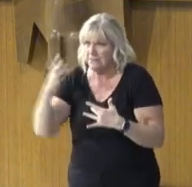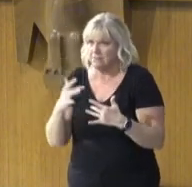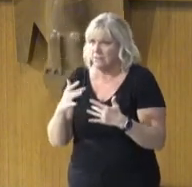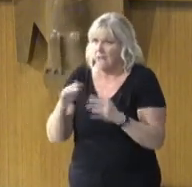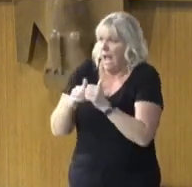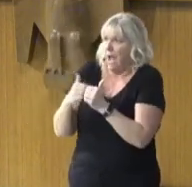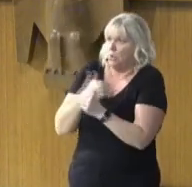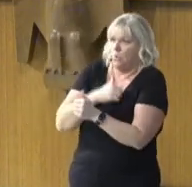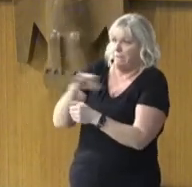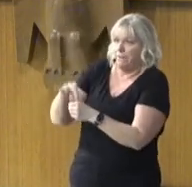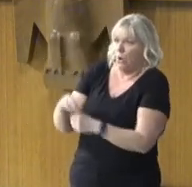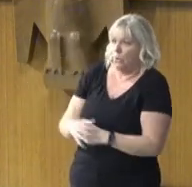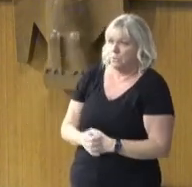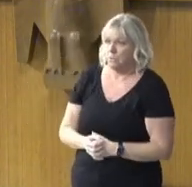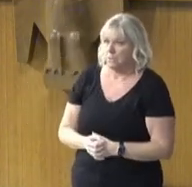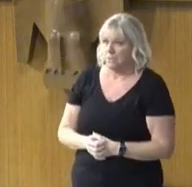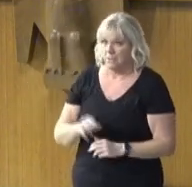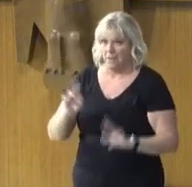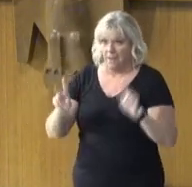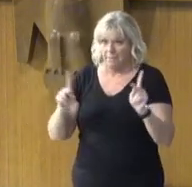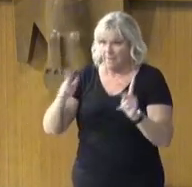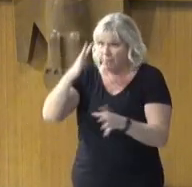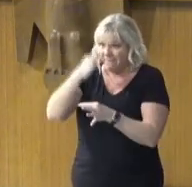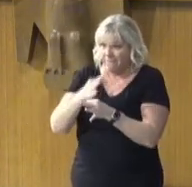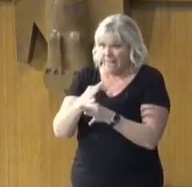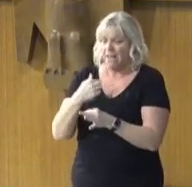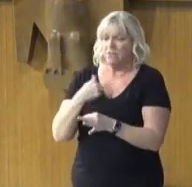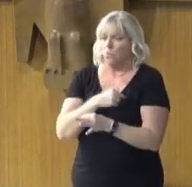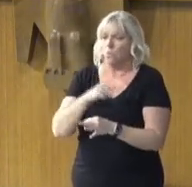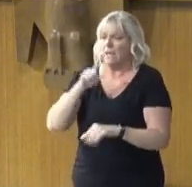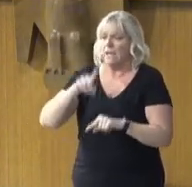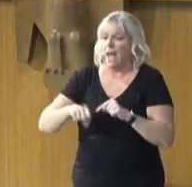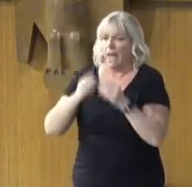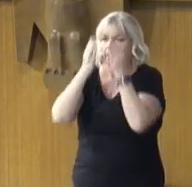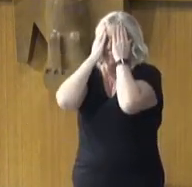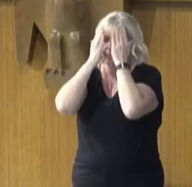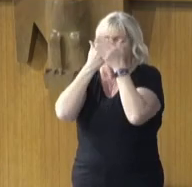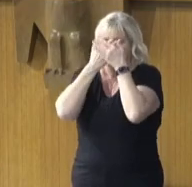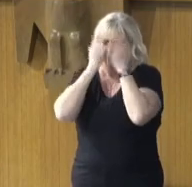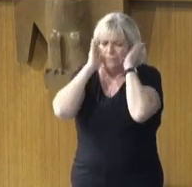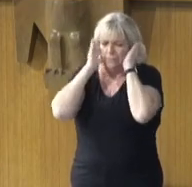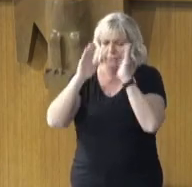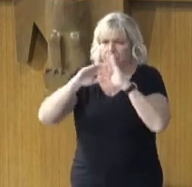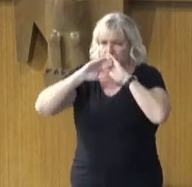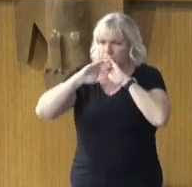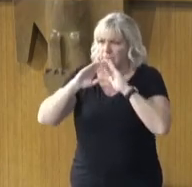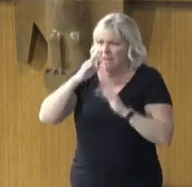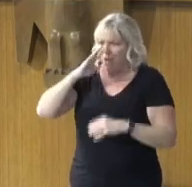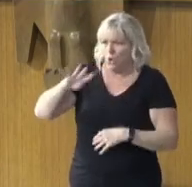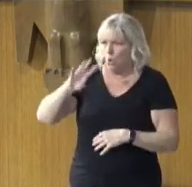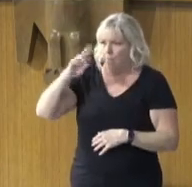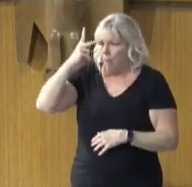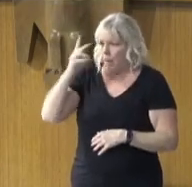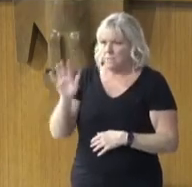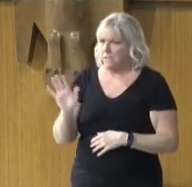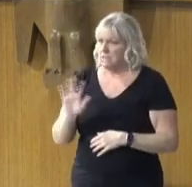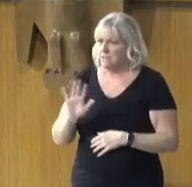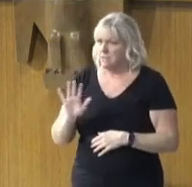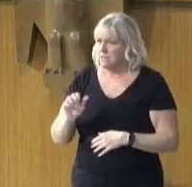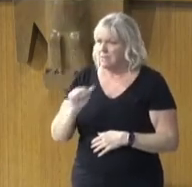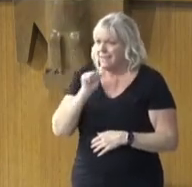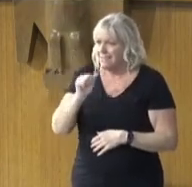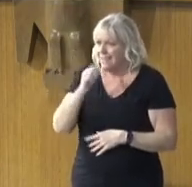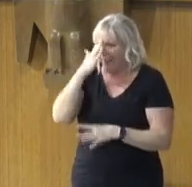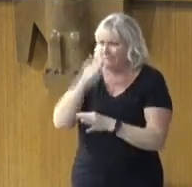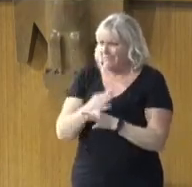as people of faith cannot bury our heads in the sand and ignore politics. That would not be the faithful thing to do.